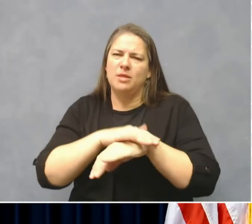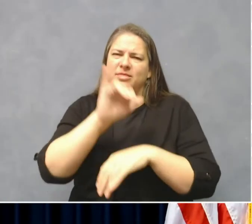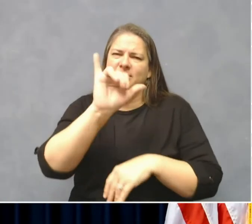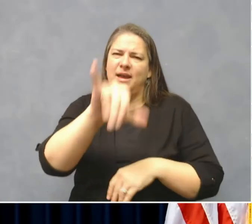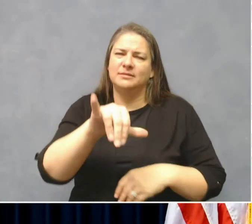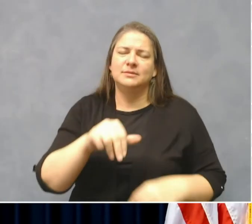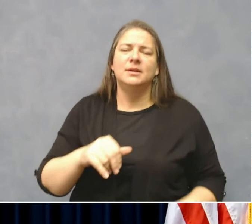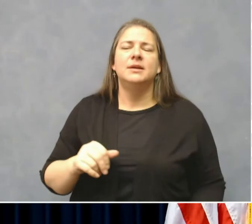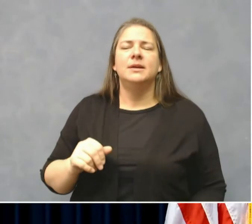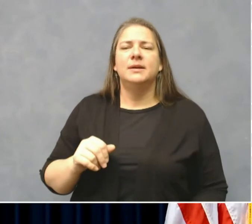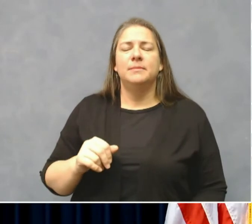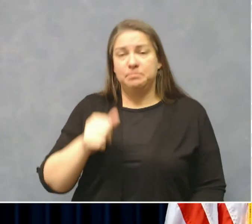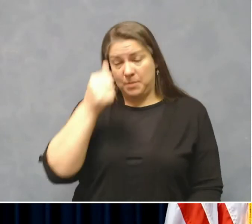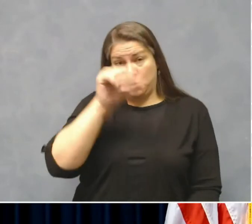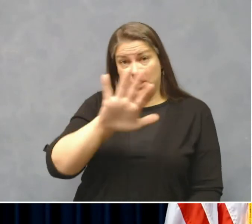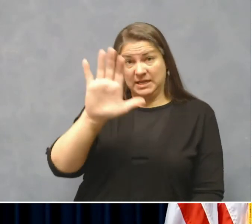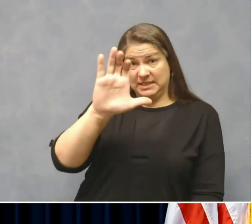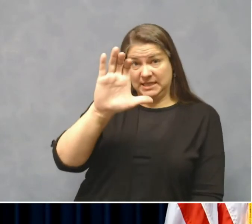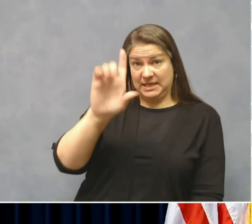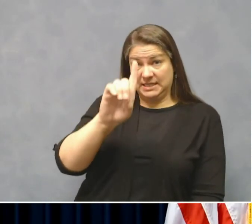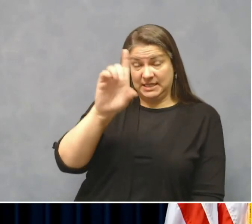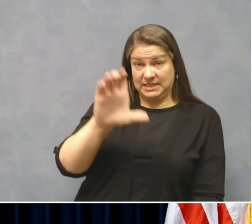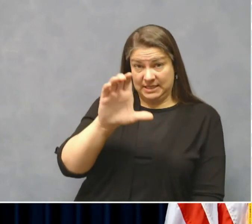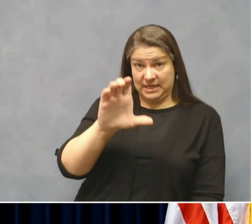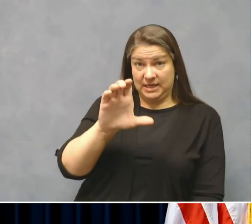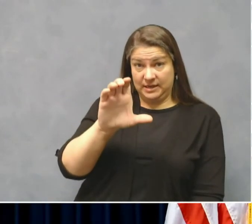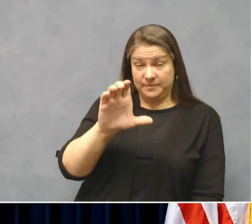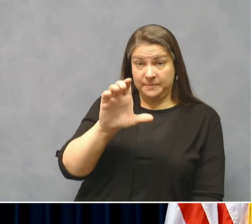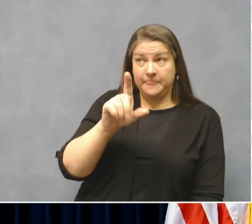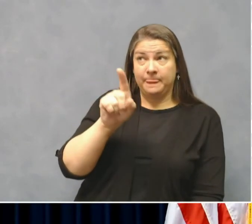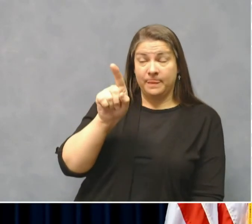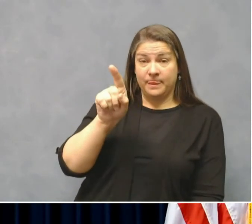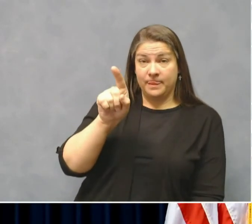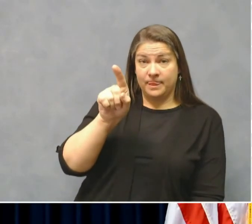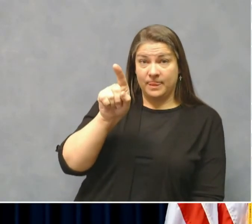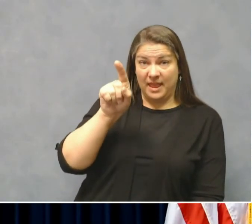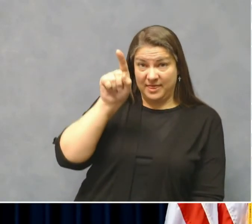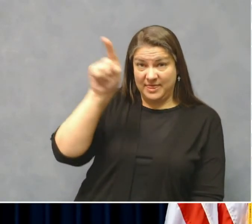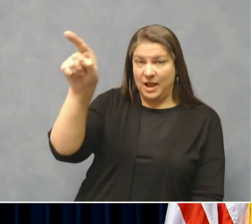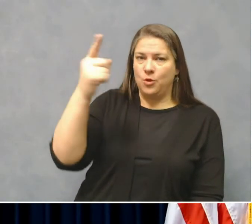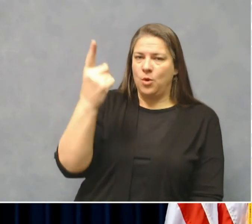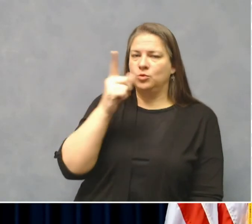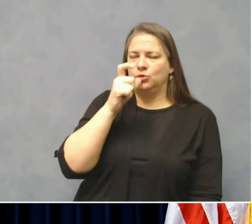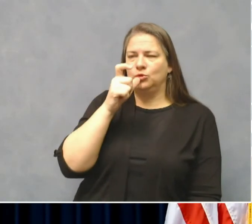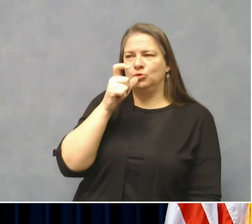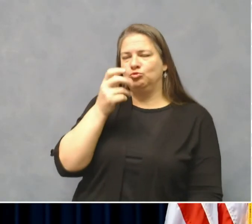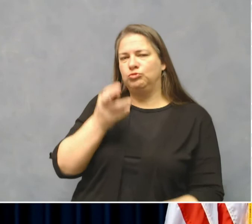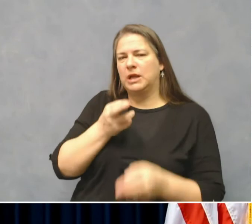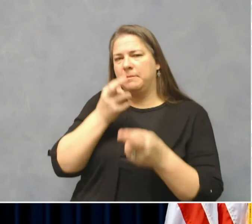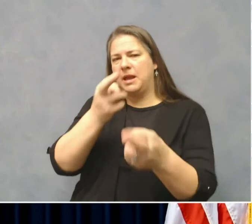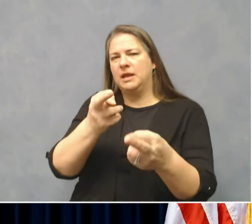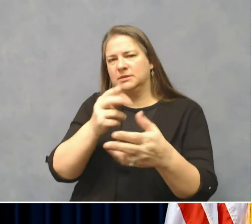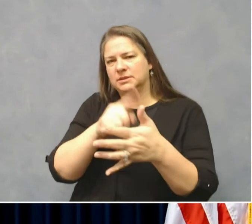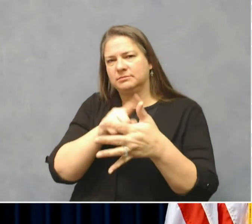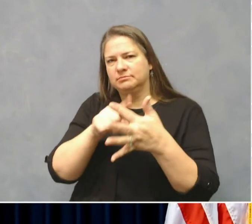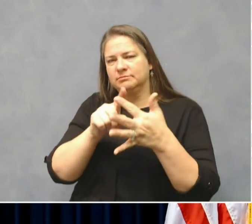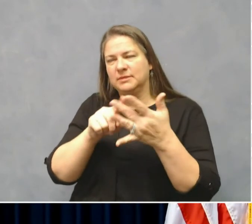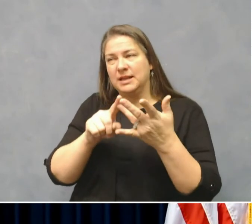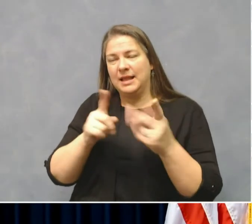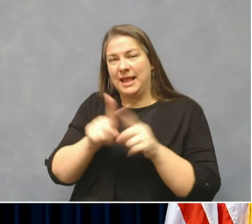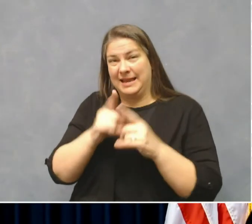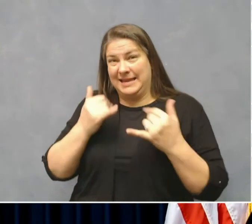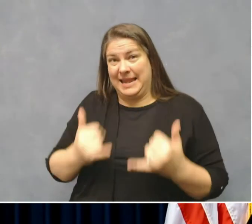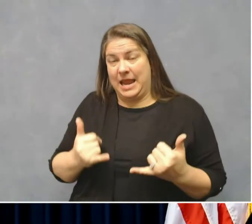the CDC does get together and make these full recommendations. All that they have done right now